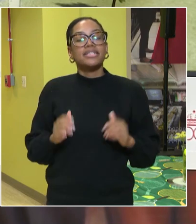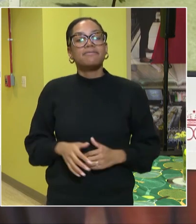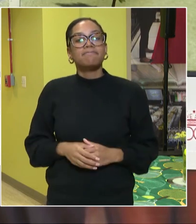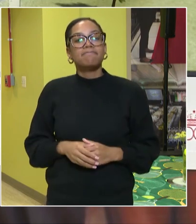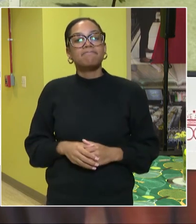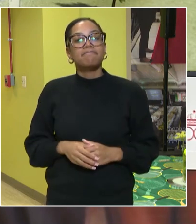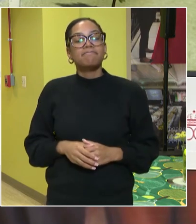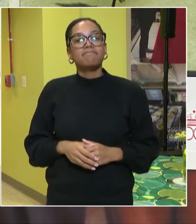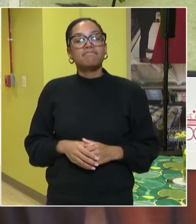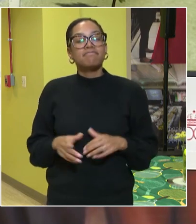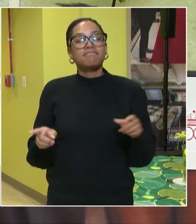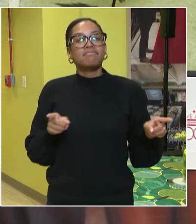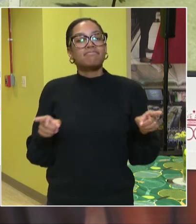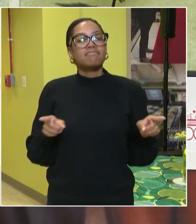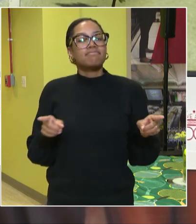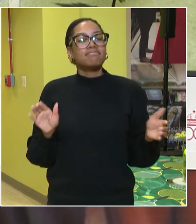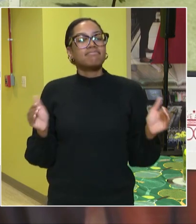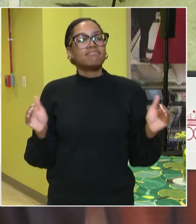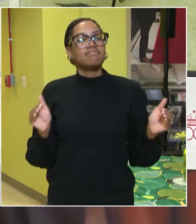And so I said to Cora,